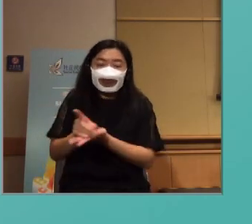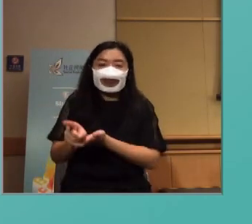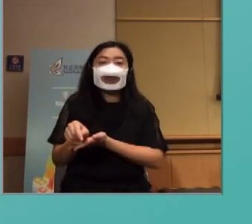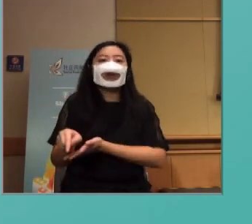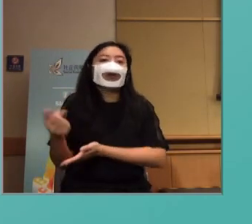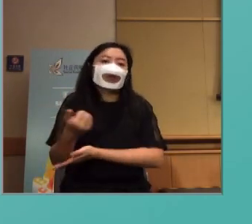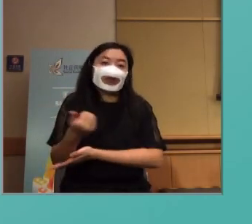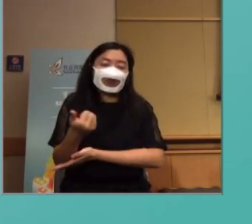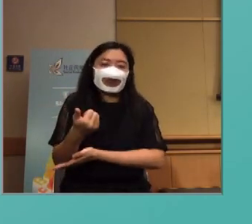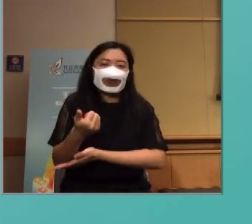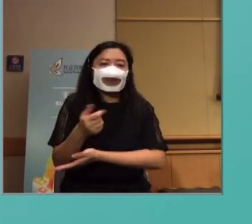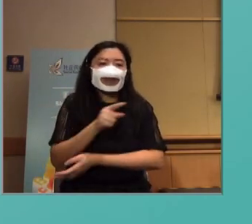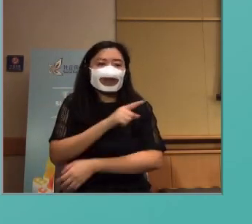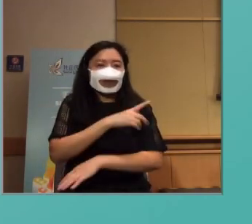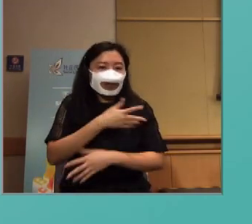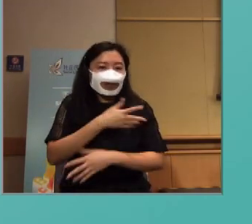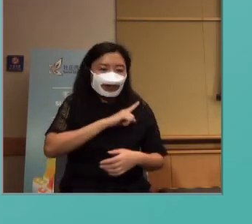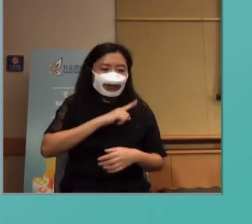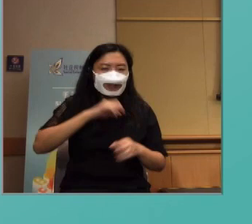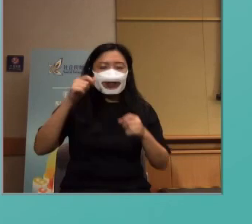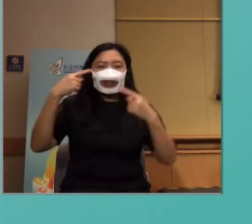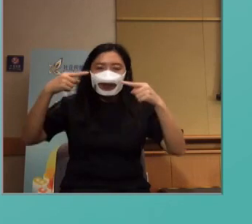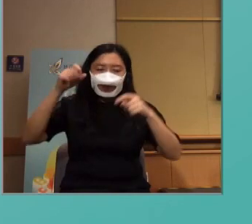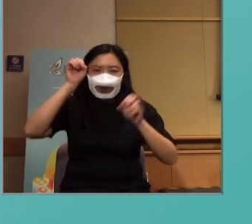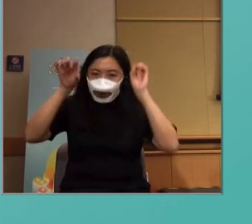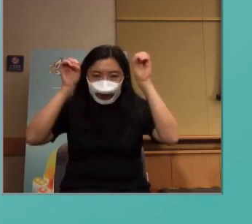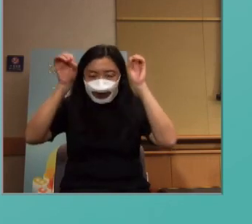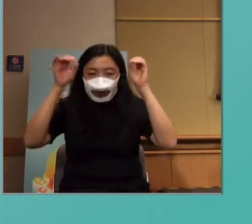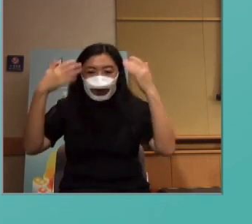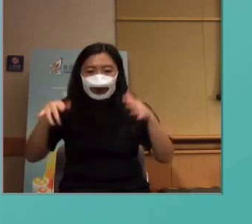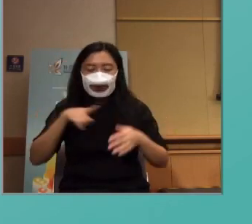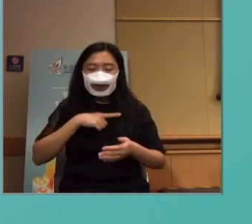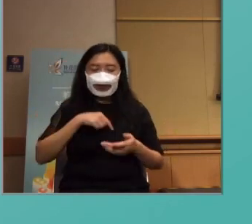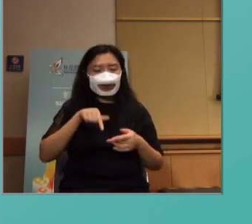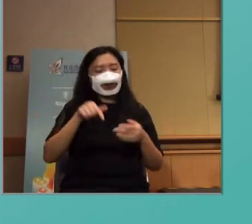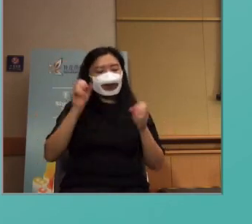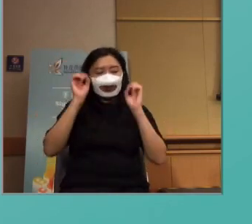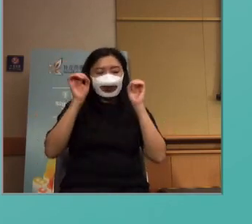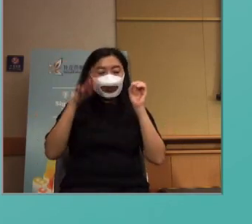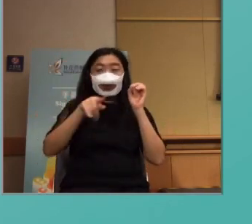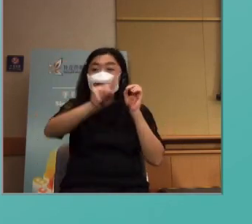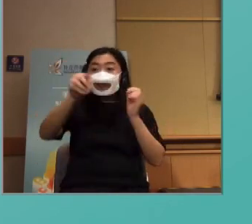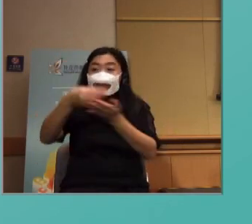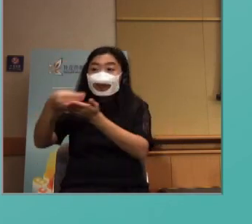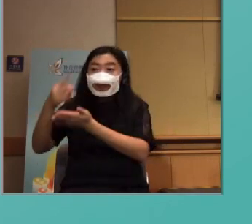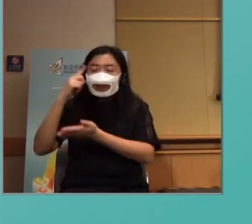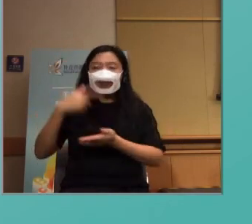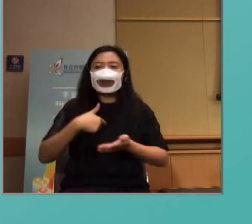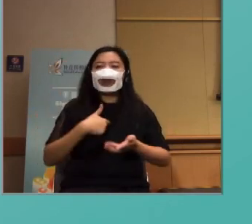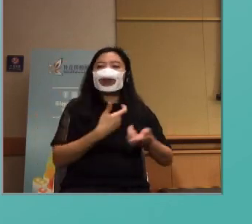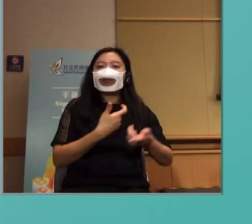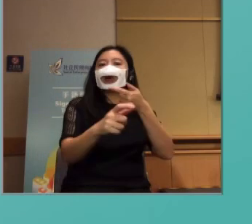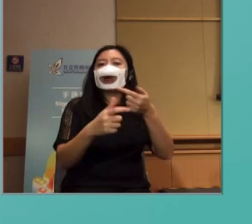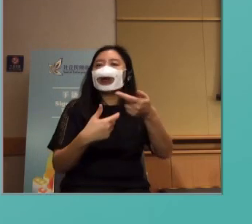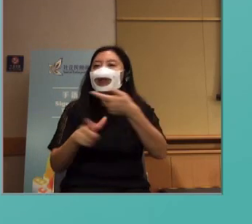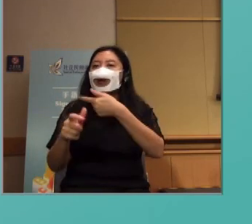create their work, sell their work to the people who want their work, without the middleman or with the minimal middleman. And